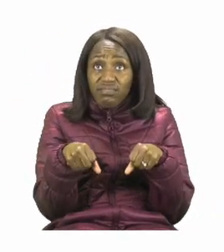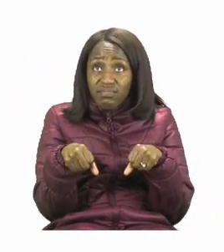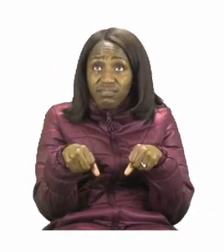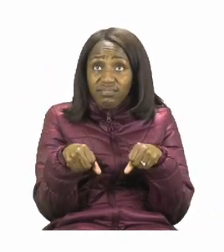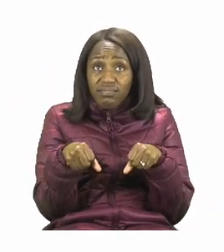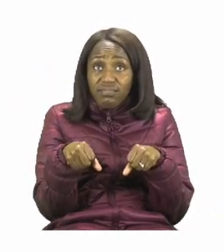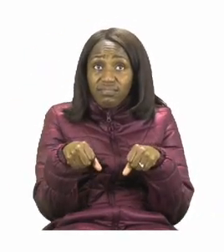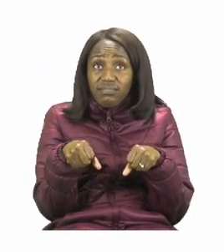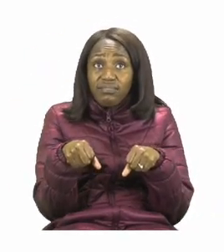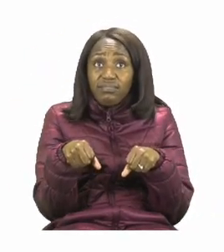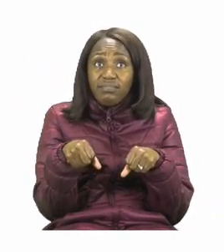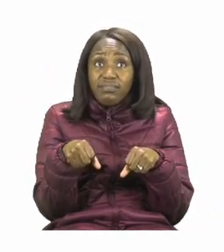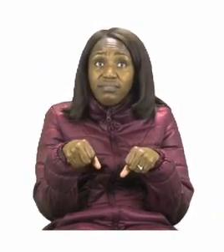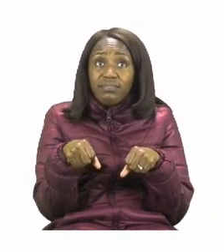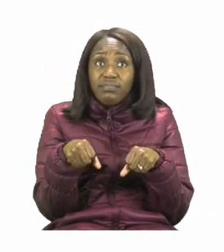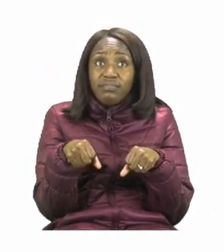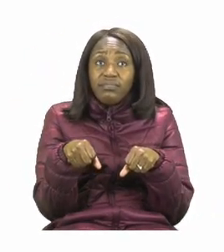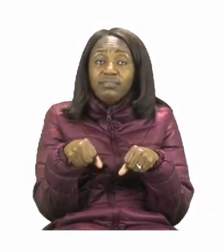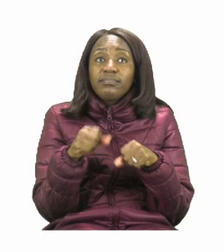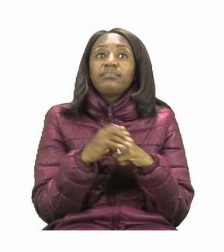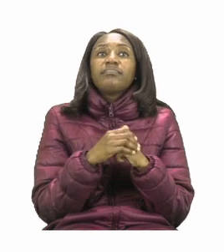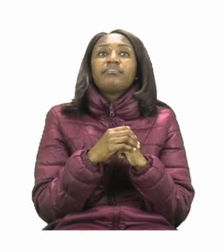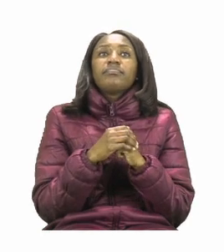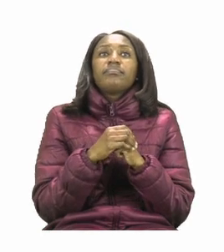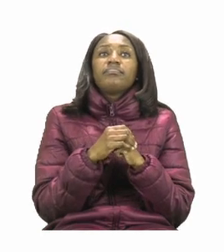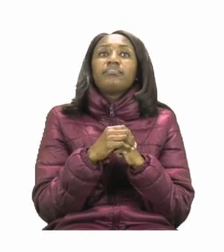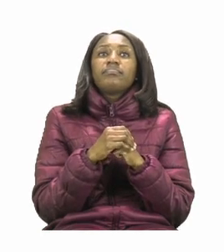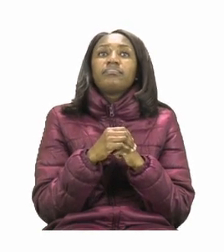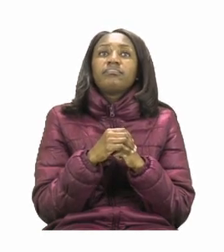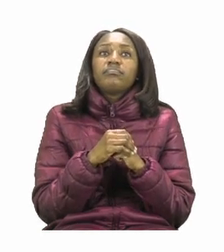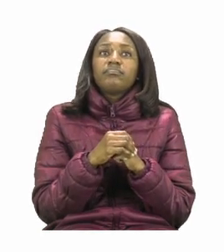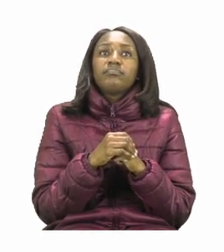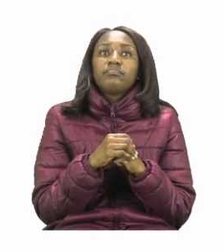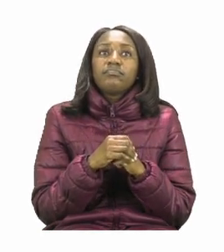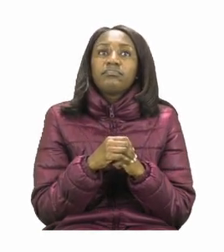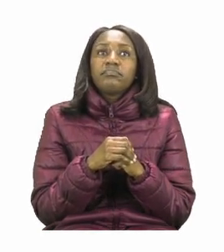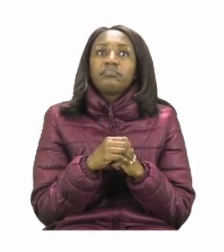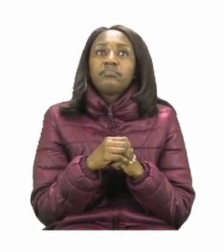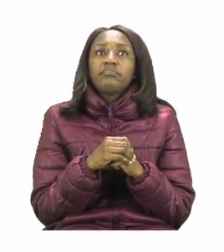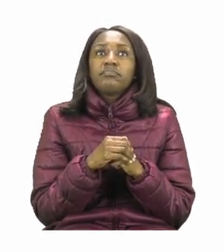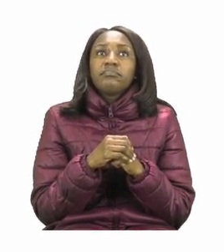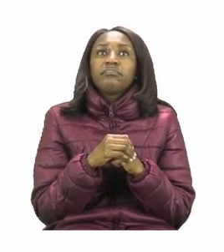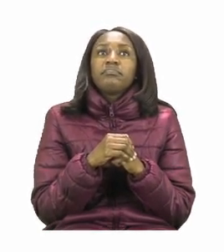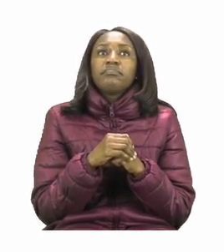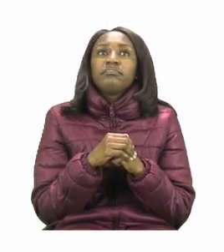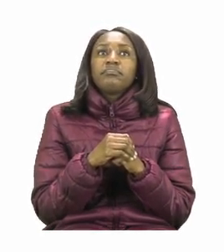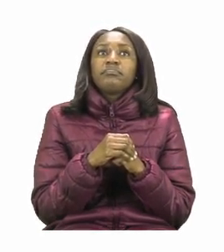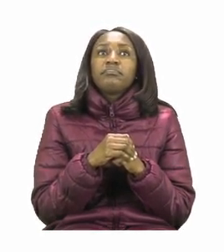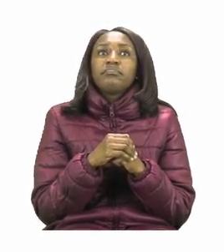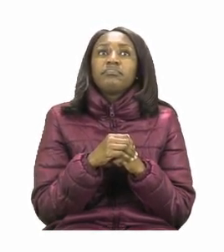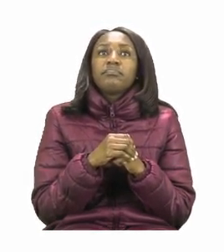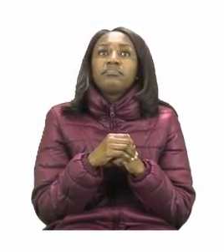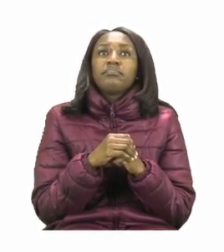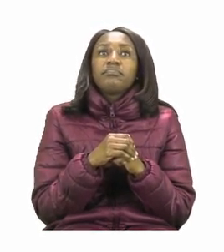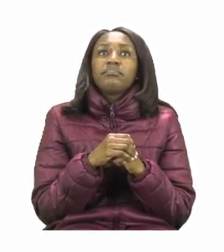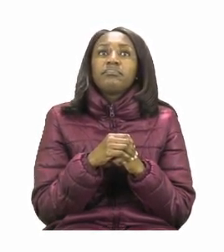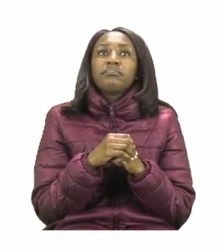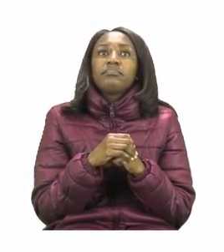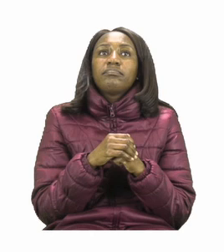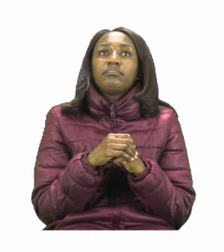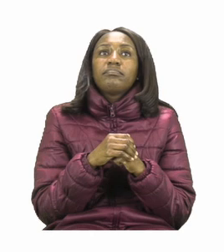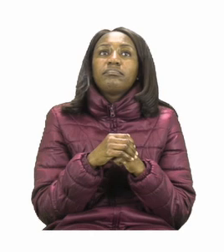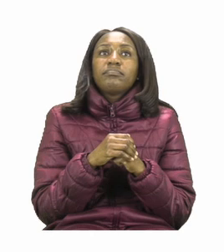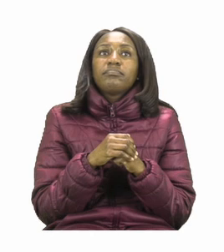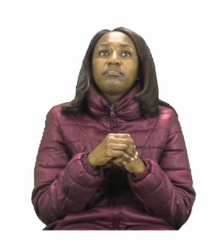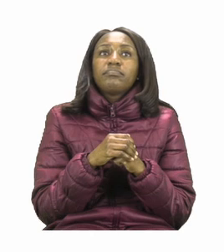toaster? Should we place a knife in a toaster?